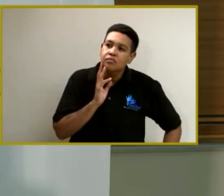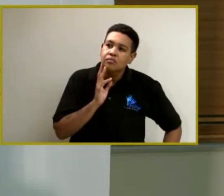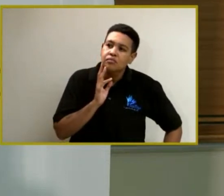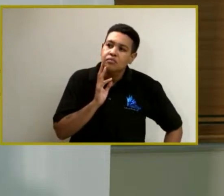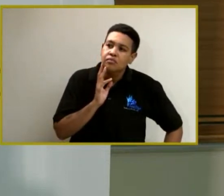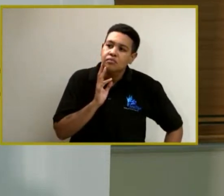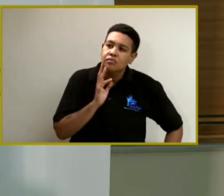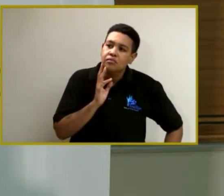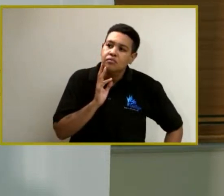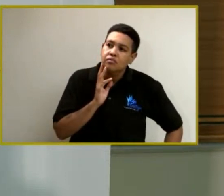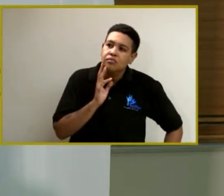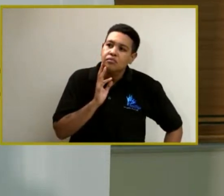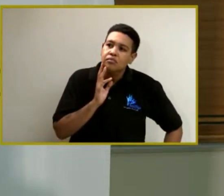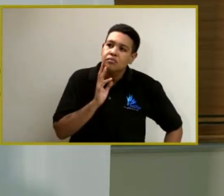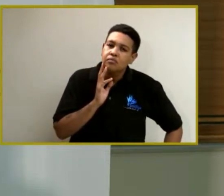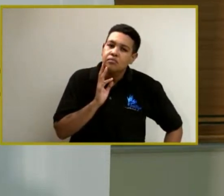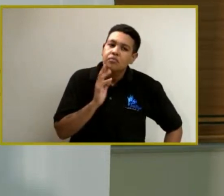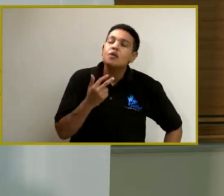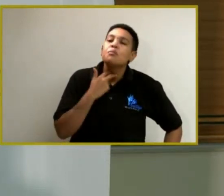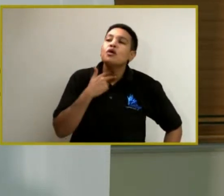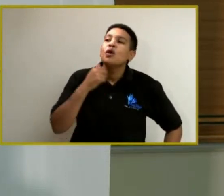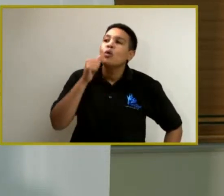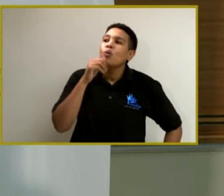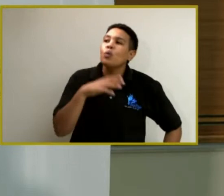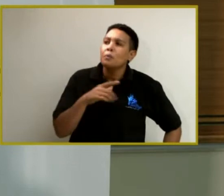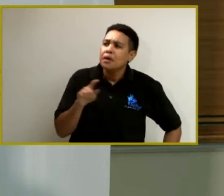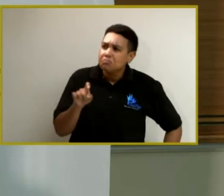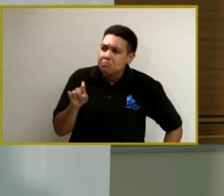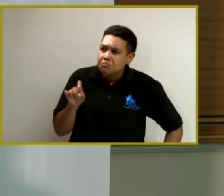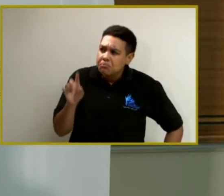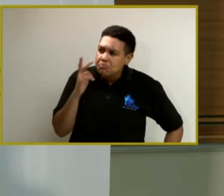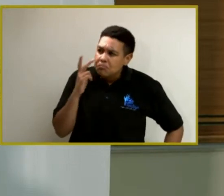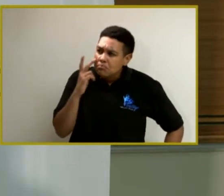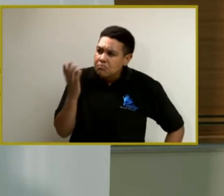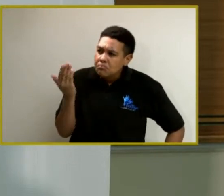the pregnant woman?